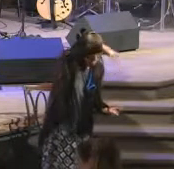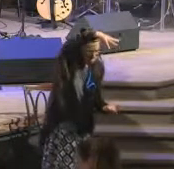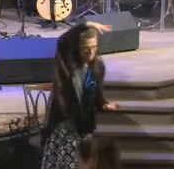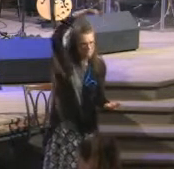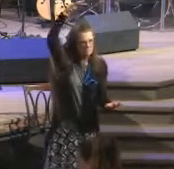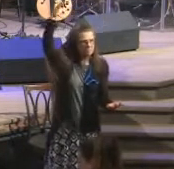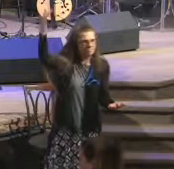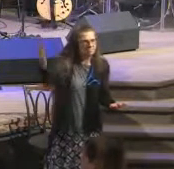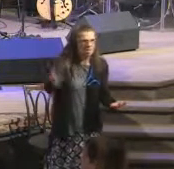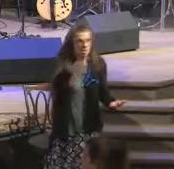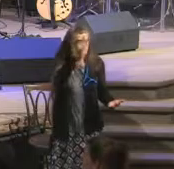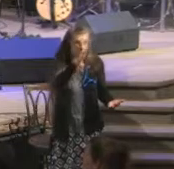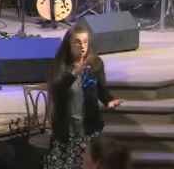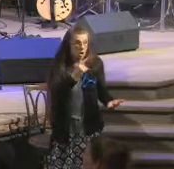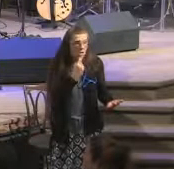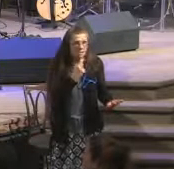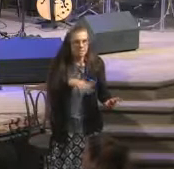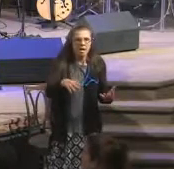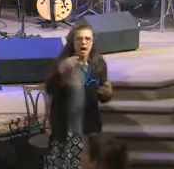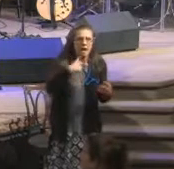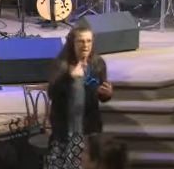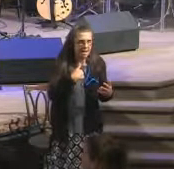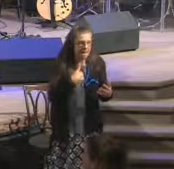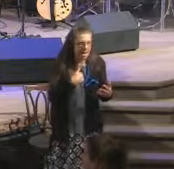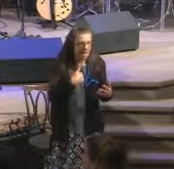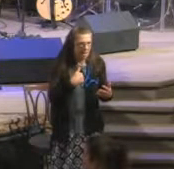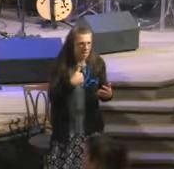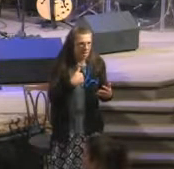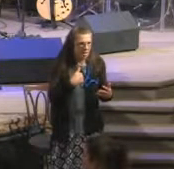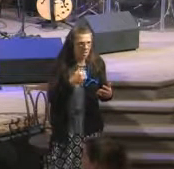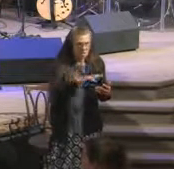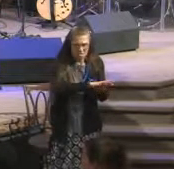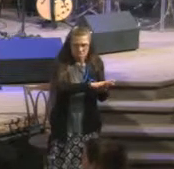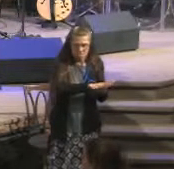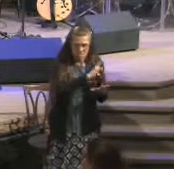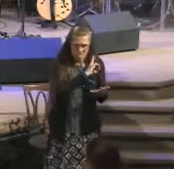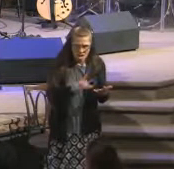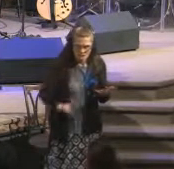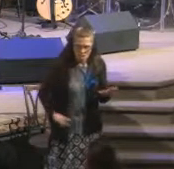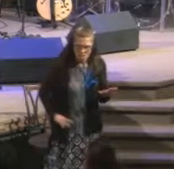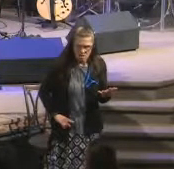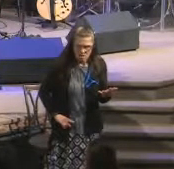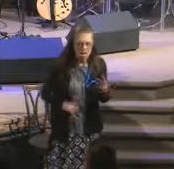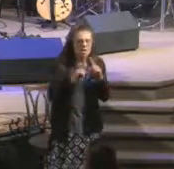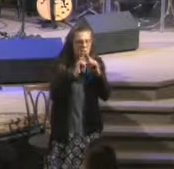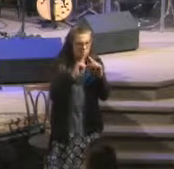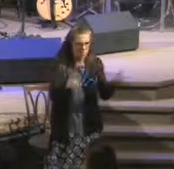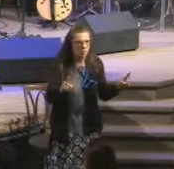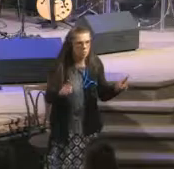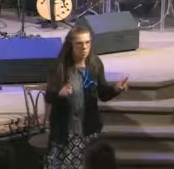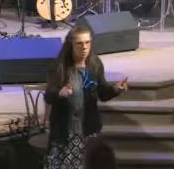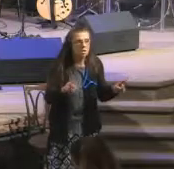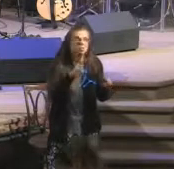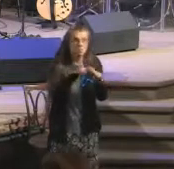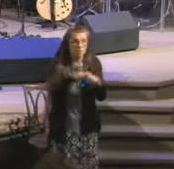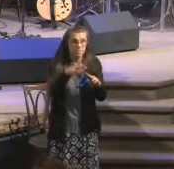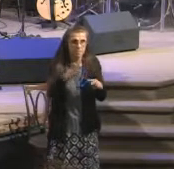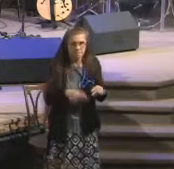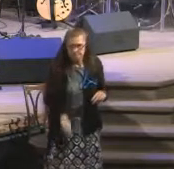full penalty for all their sins. And I, the sovereign Lord, have spoken. You may be